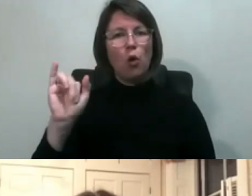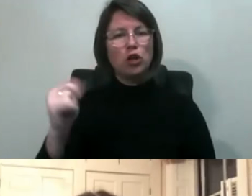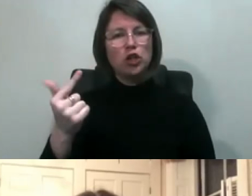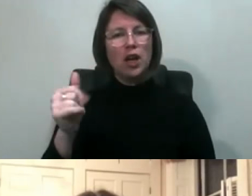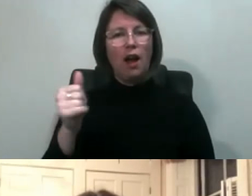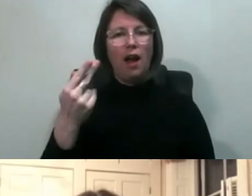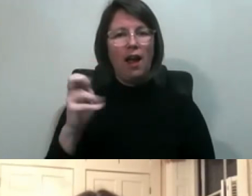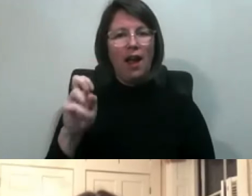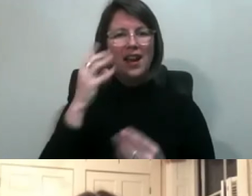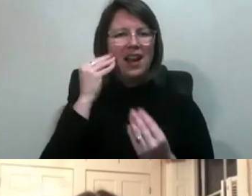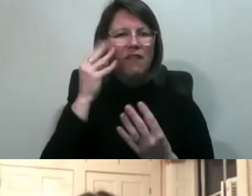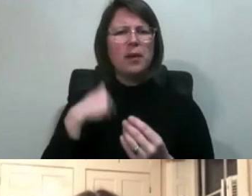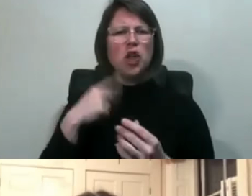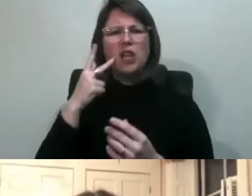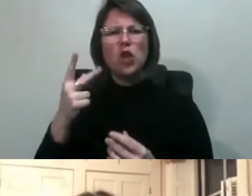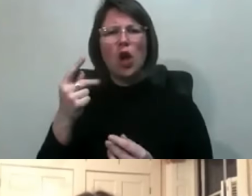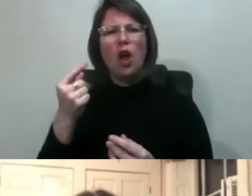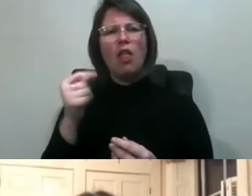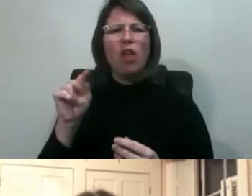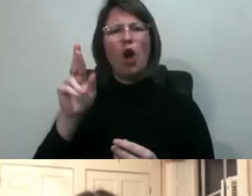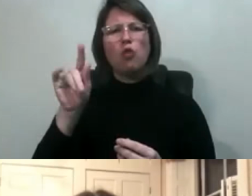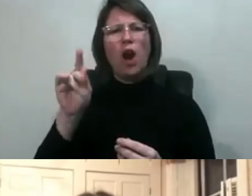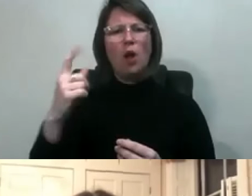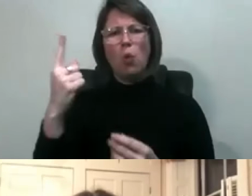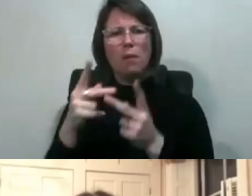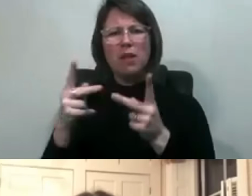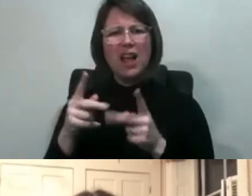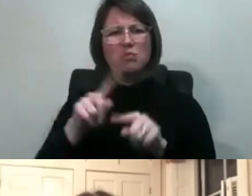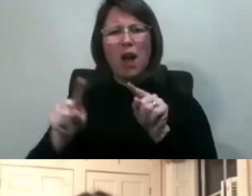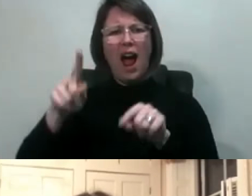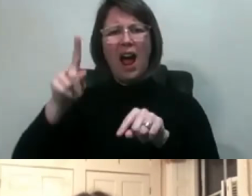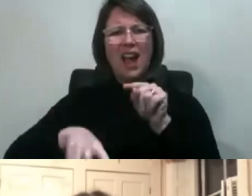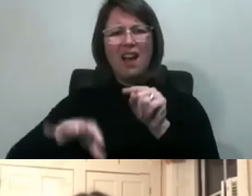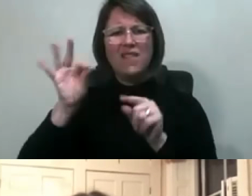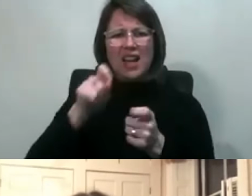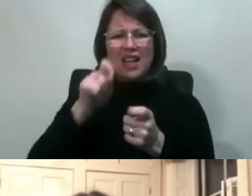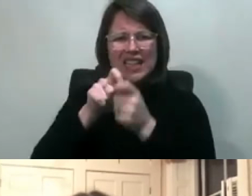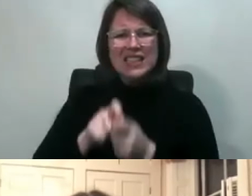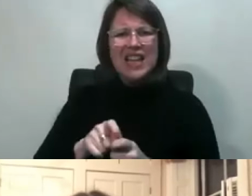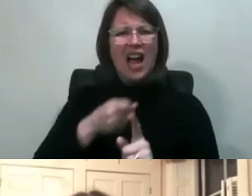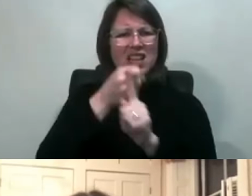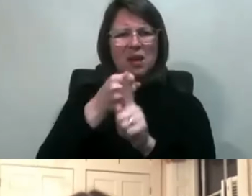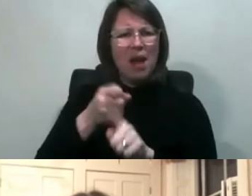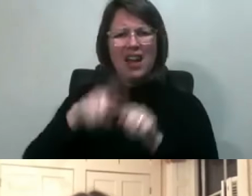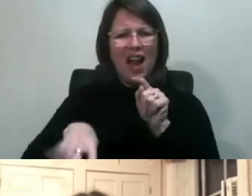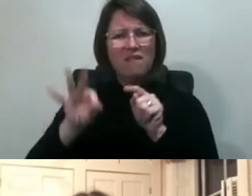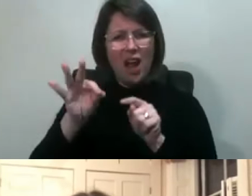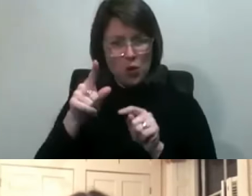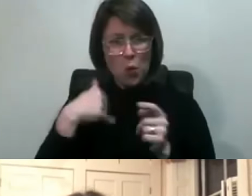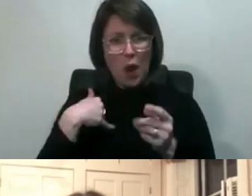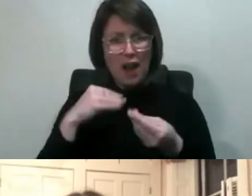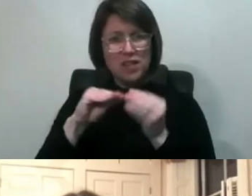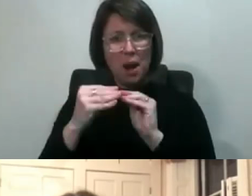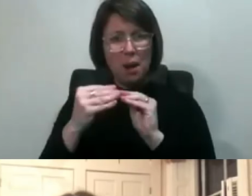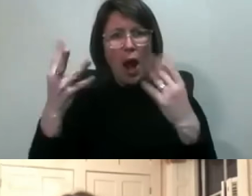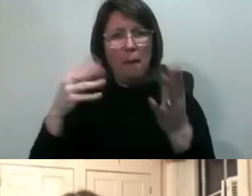information. I saw that it said ride one place, but then I couldn't find the exact impact. Do we have those numbers of